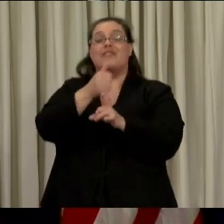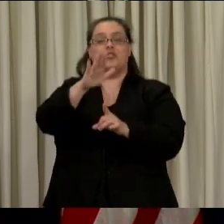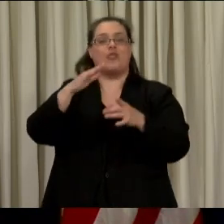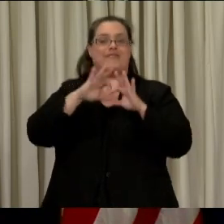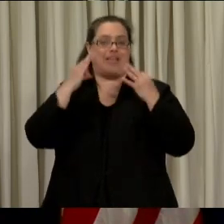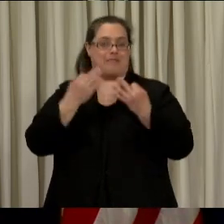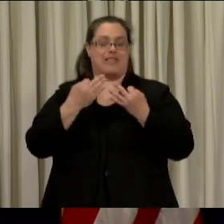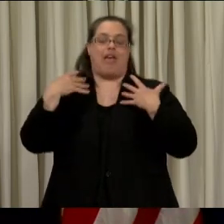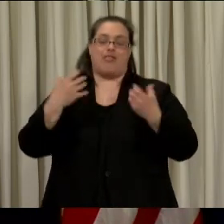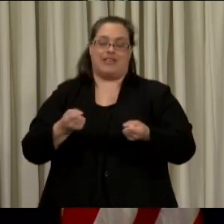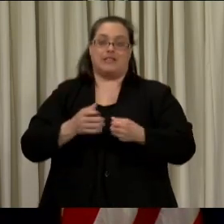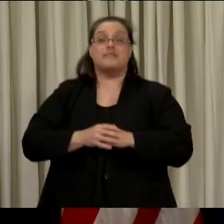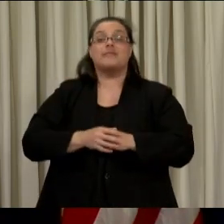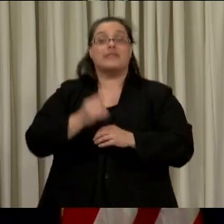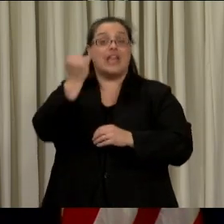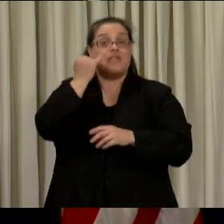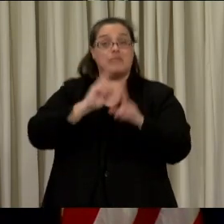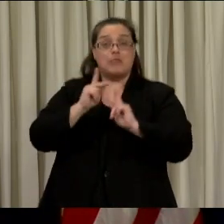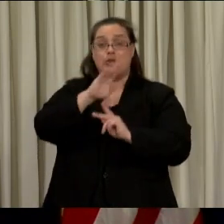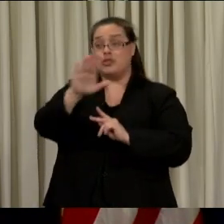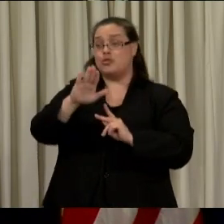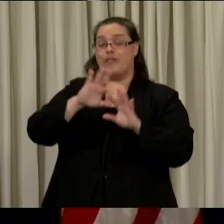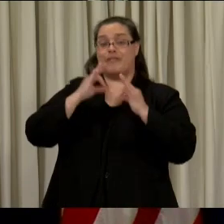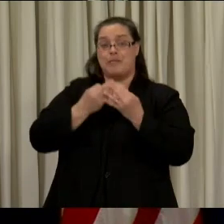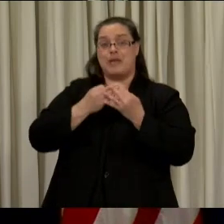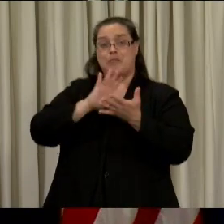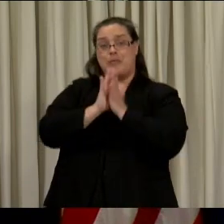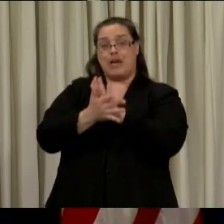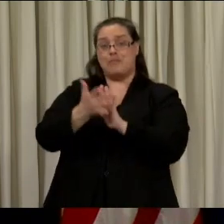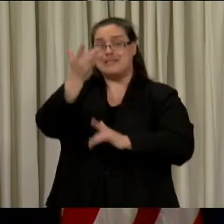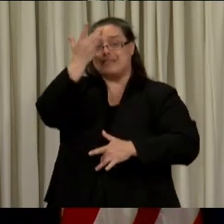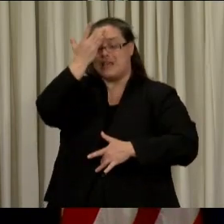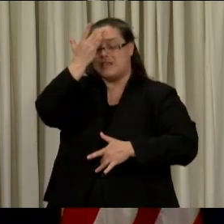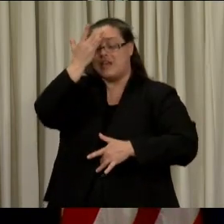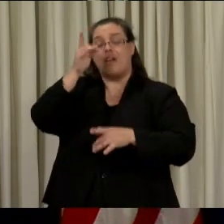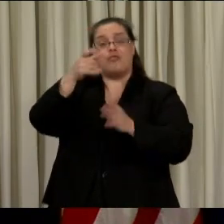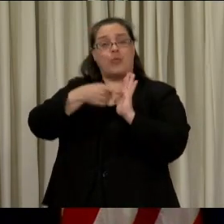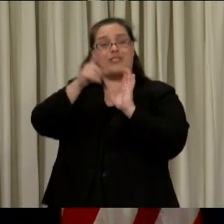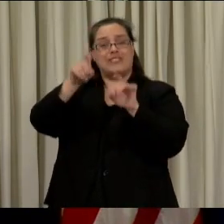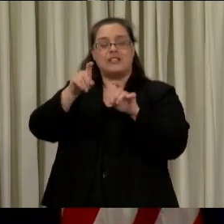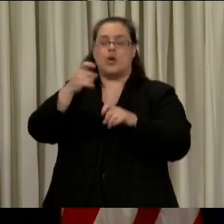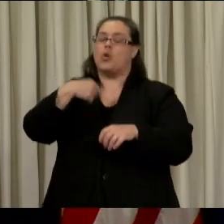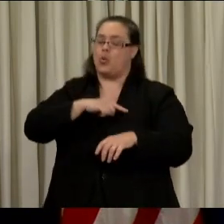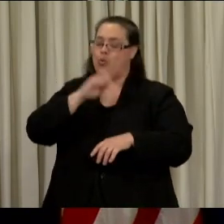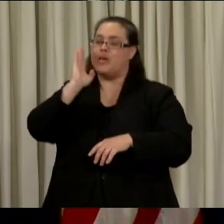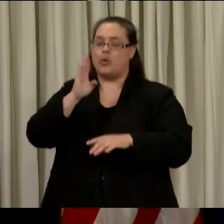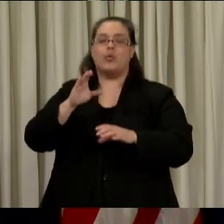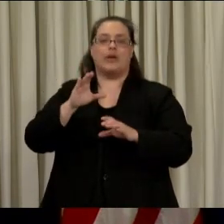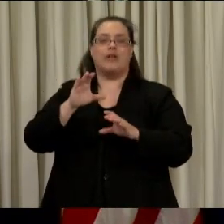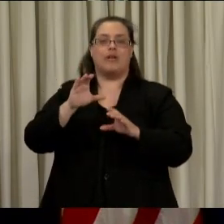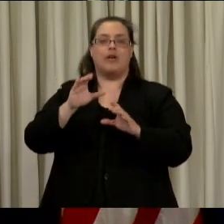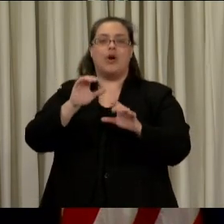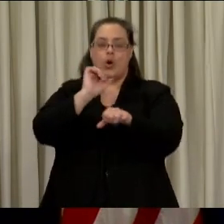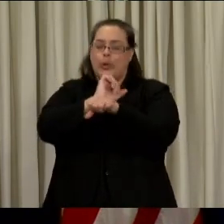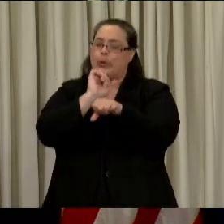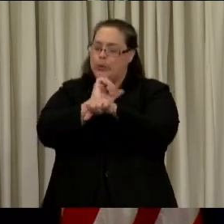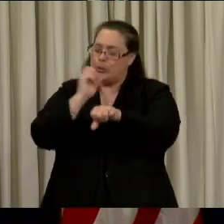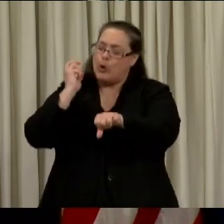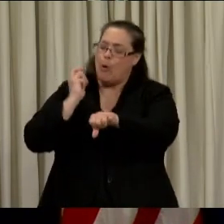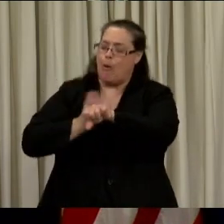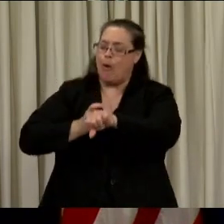gets sick and will need to get them tested, we will work to make that happen as quickly as possible. Thank you so